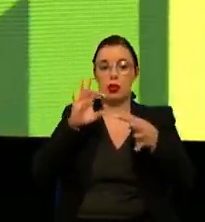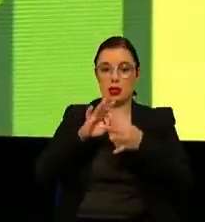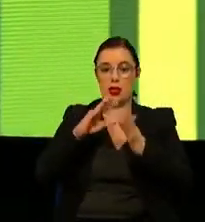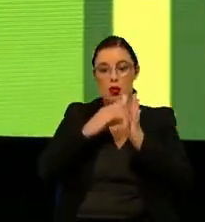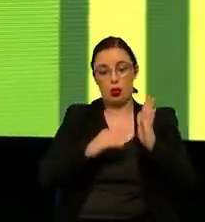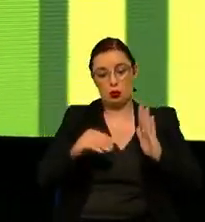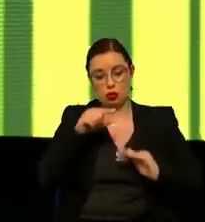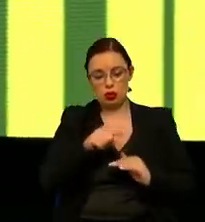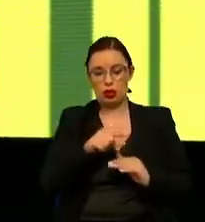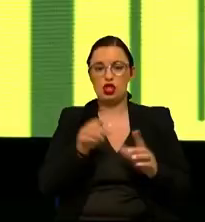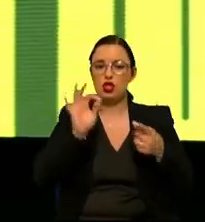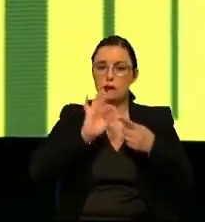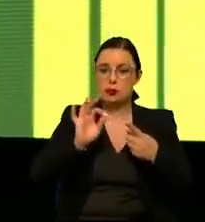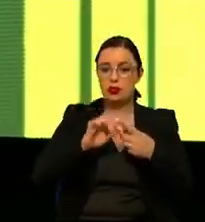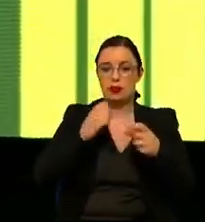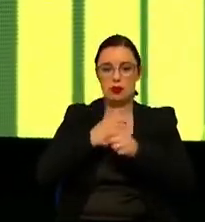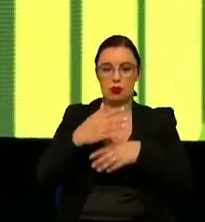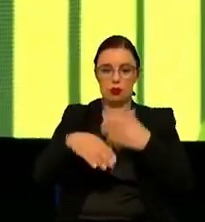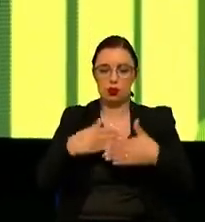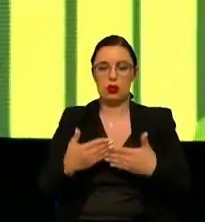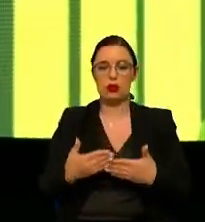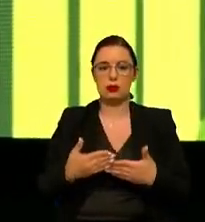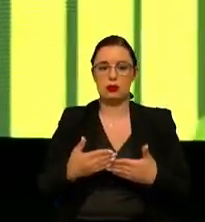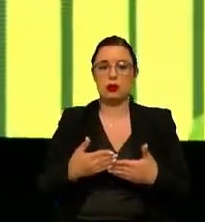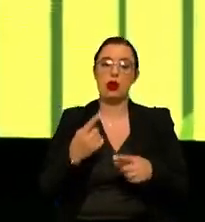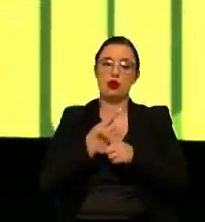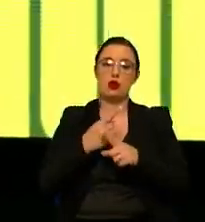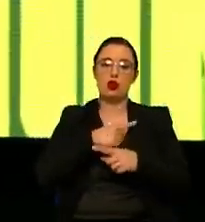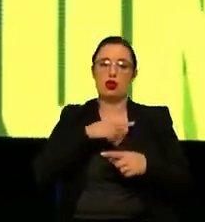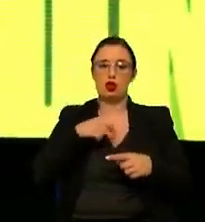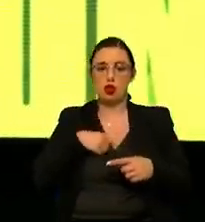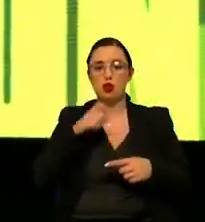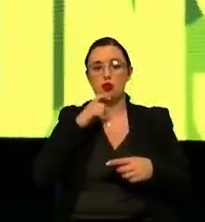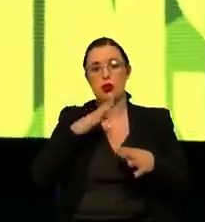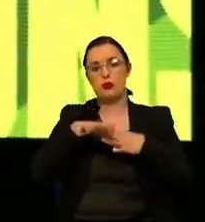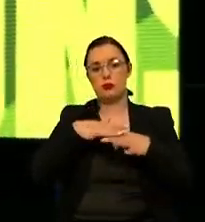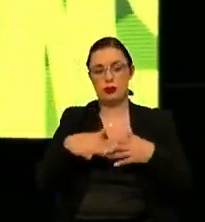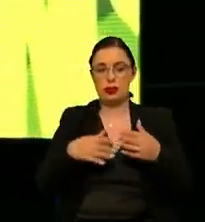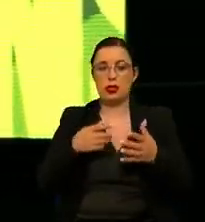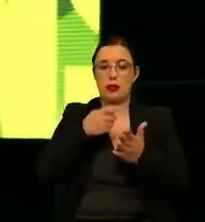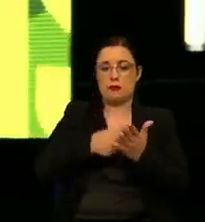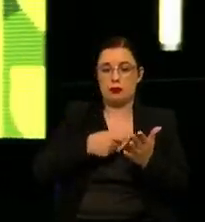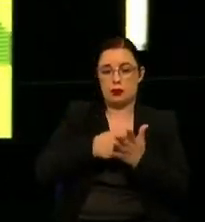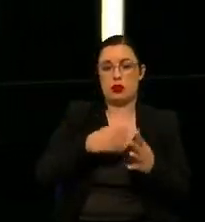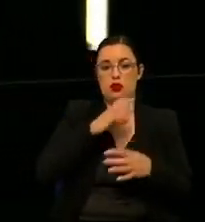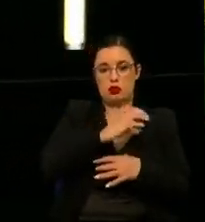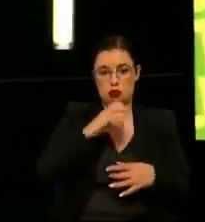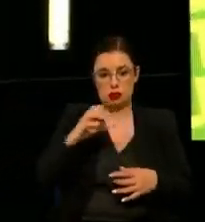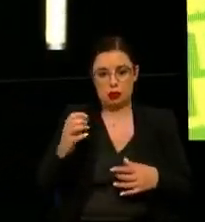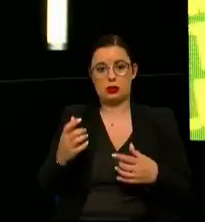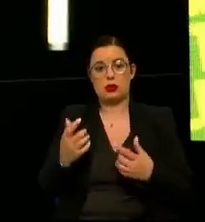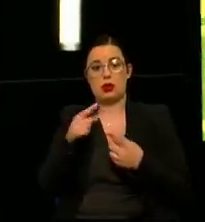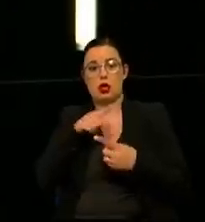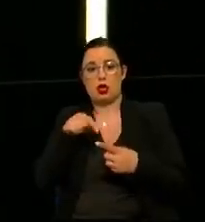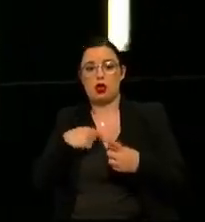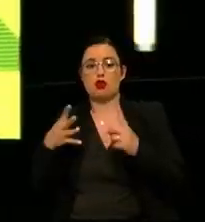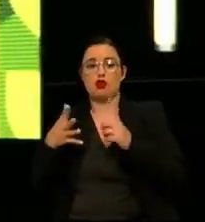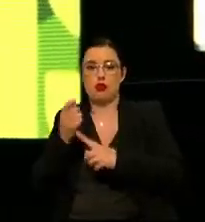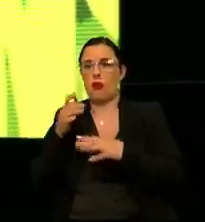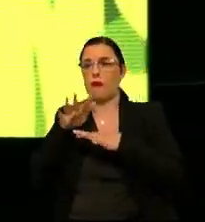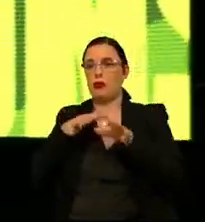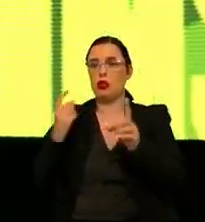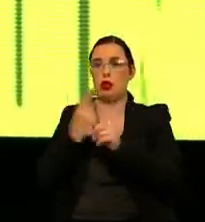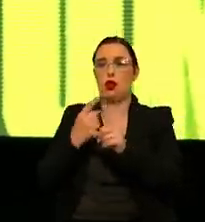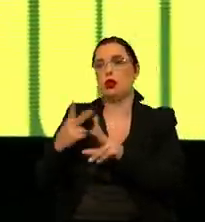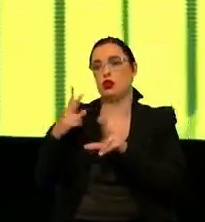models, to a specific process that we have made huge advancements in new fields of science and applying this also to things like